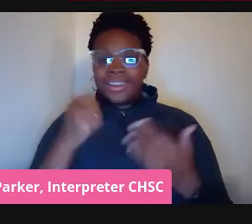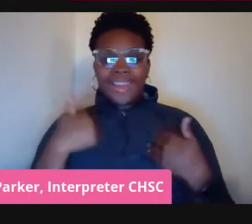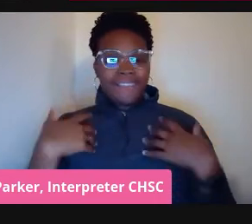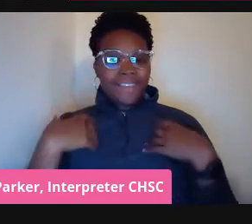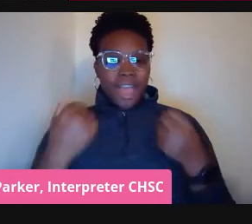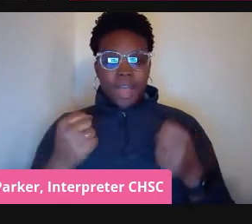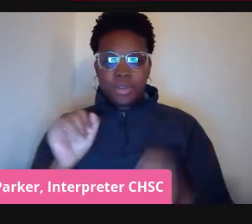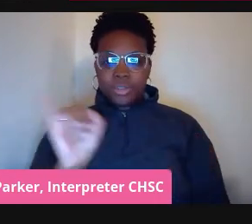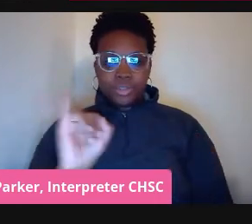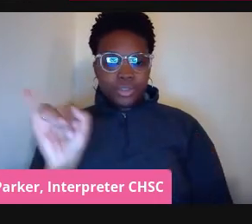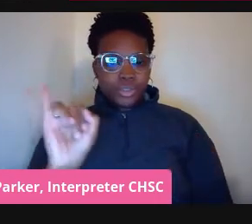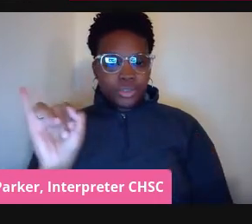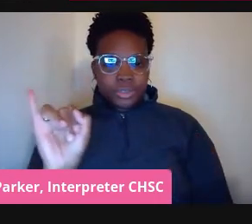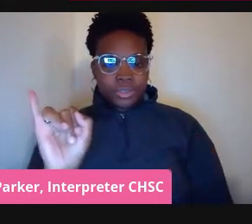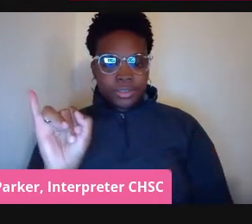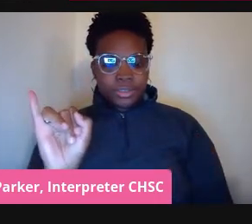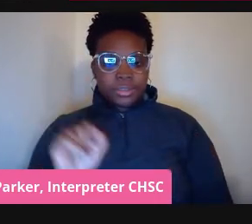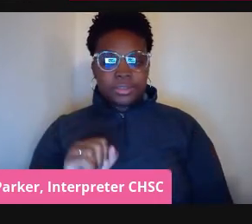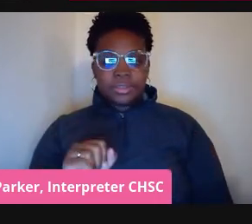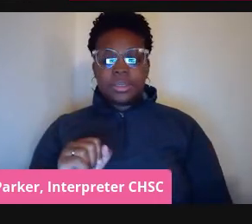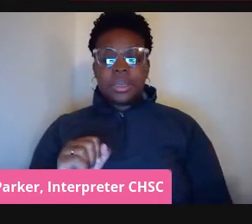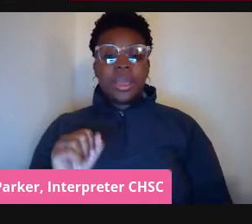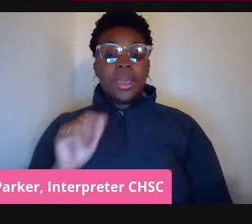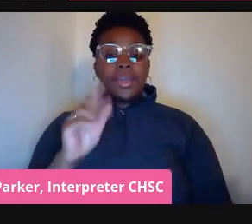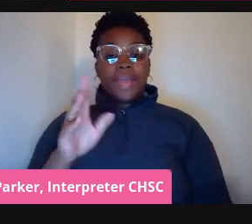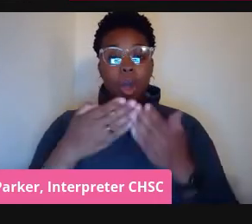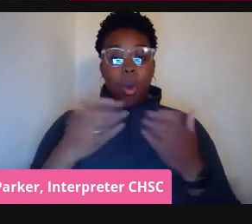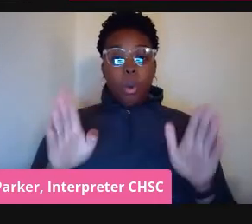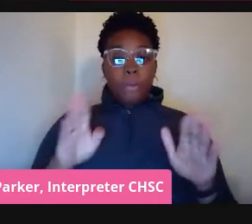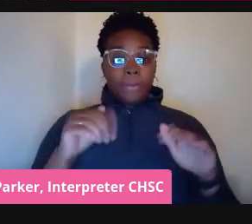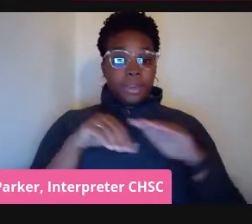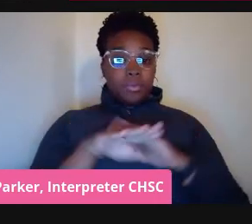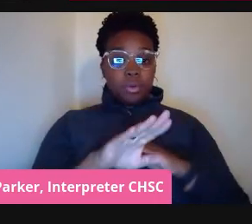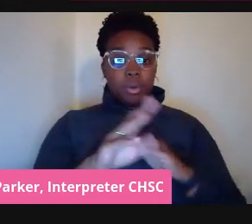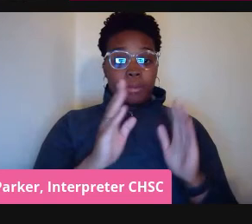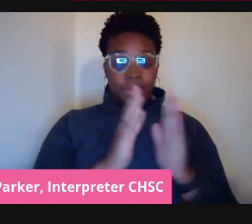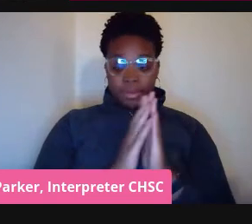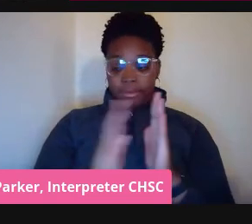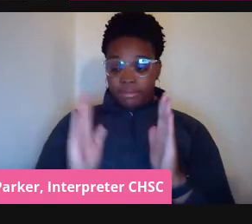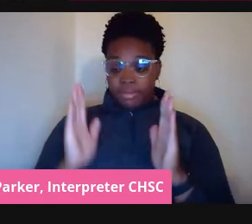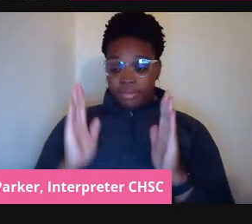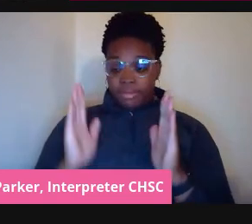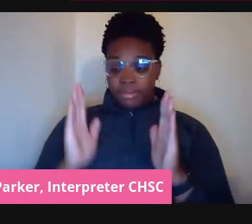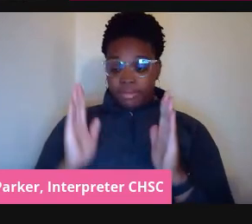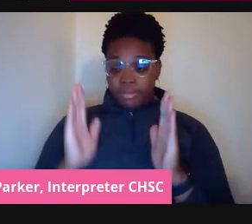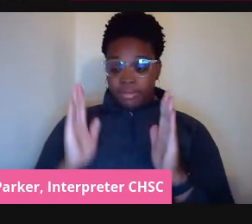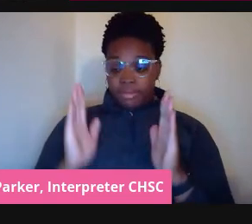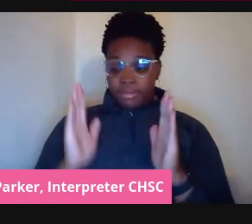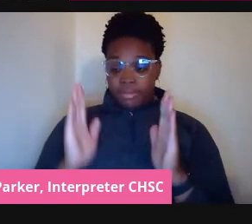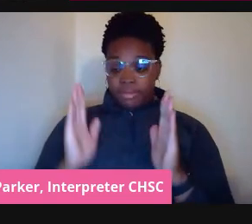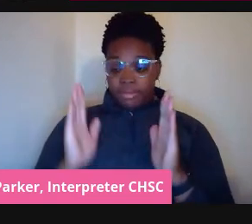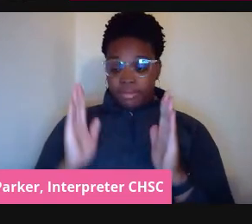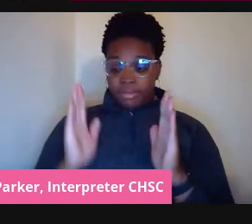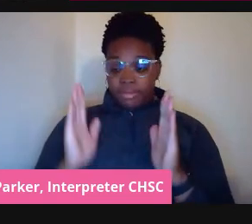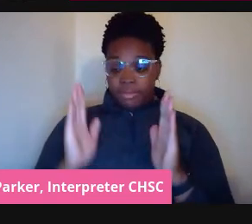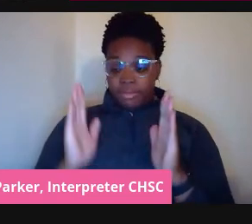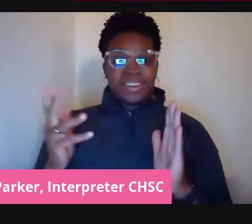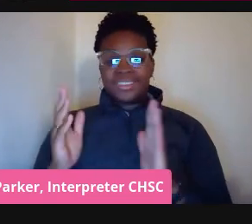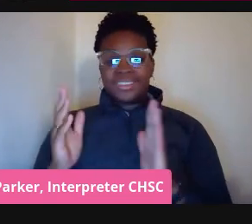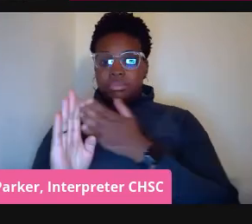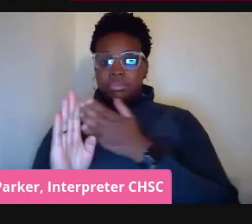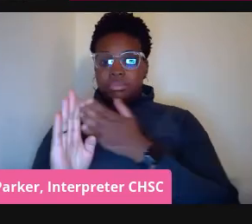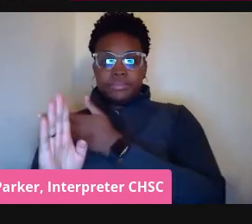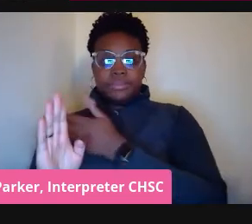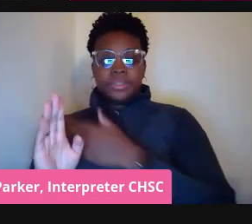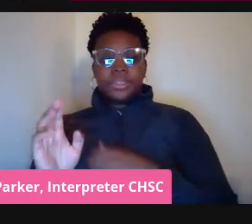of the open enrollment period. This was before the open enrollment period changed, and we didn't have health insurance. So